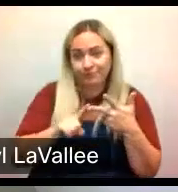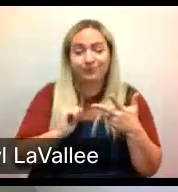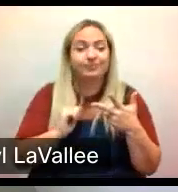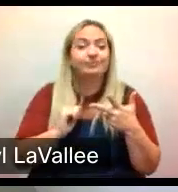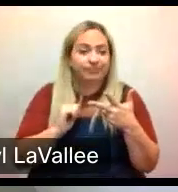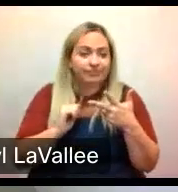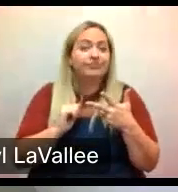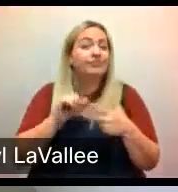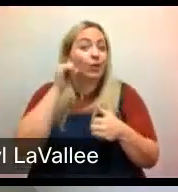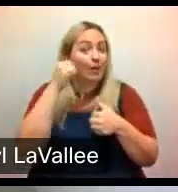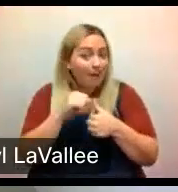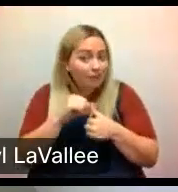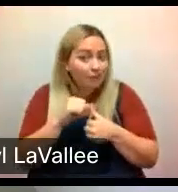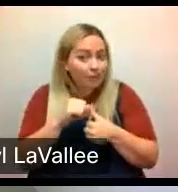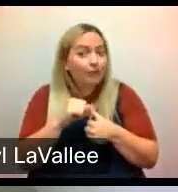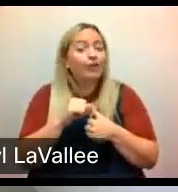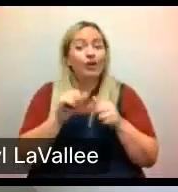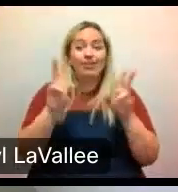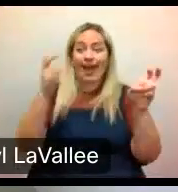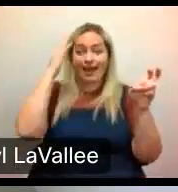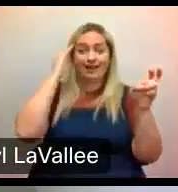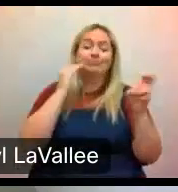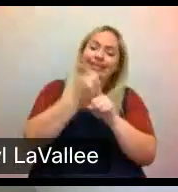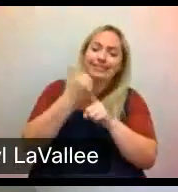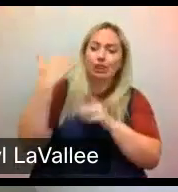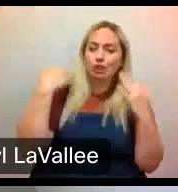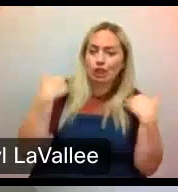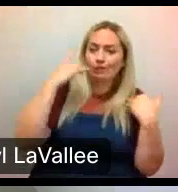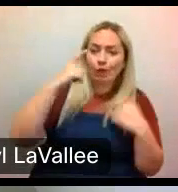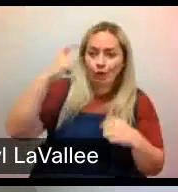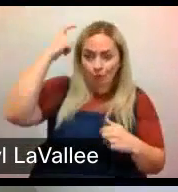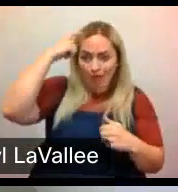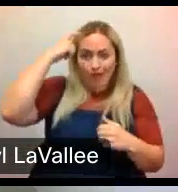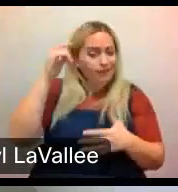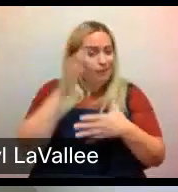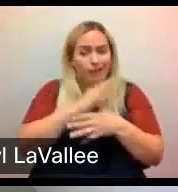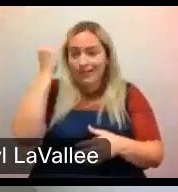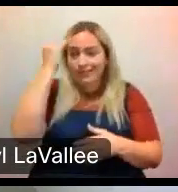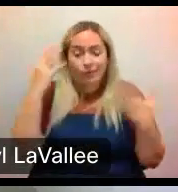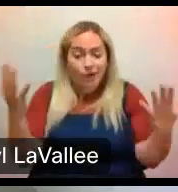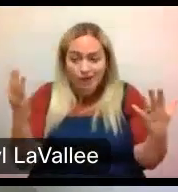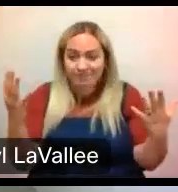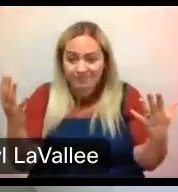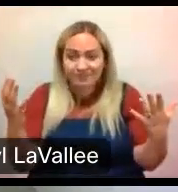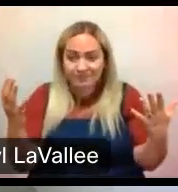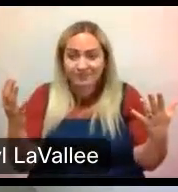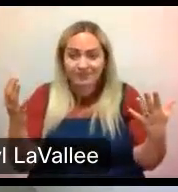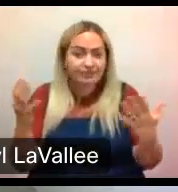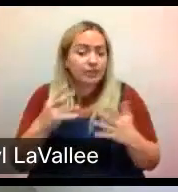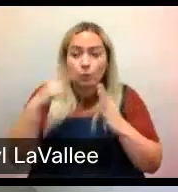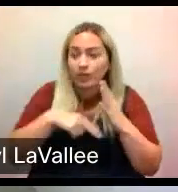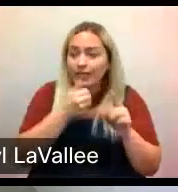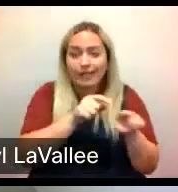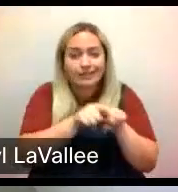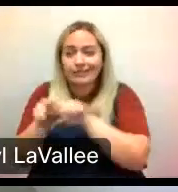So the reminder, the heading was it's a gym for your brain, and the whole main idea is this idea that reading is